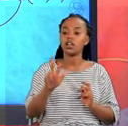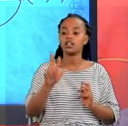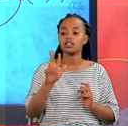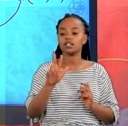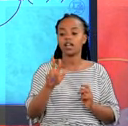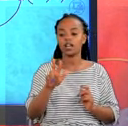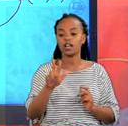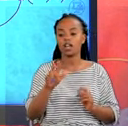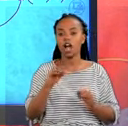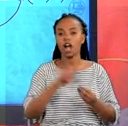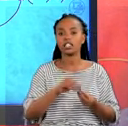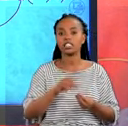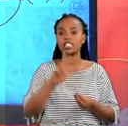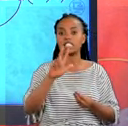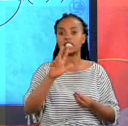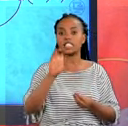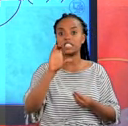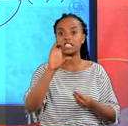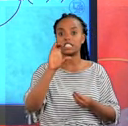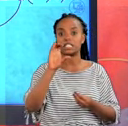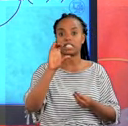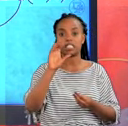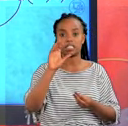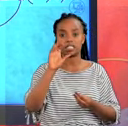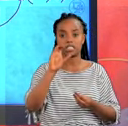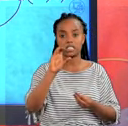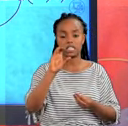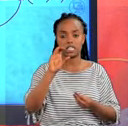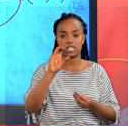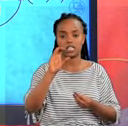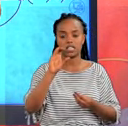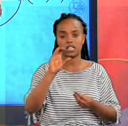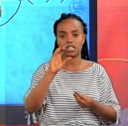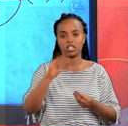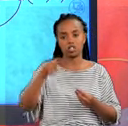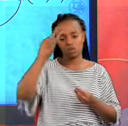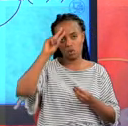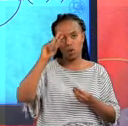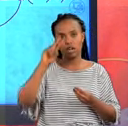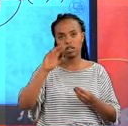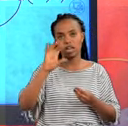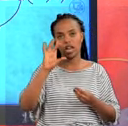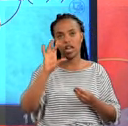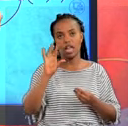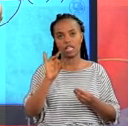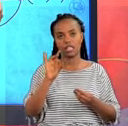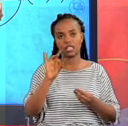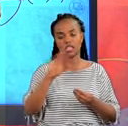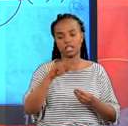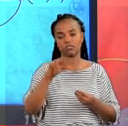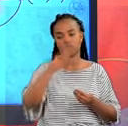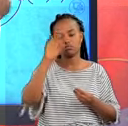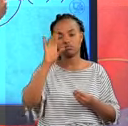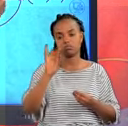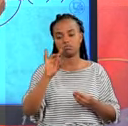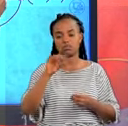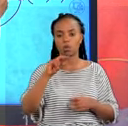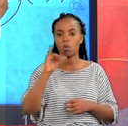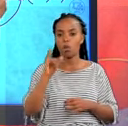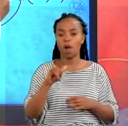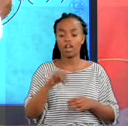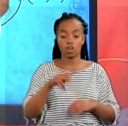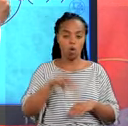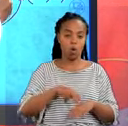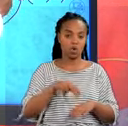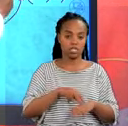3, you add C unit, that's the square root of 8. C is square root of 8, comma, Y coordinate, it is constant. It is